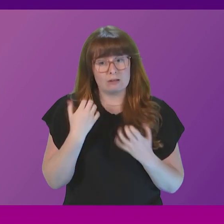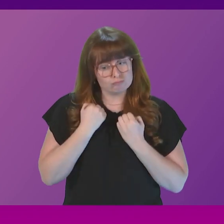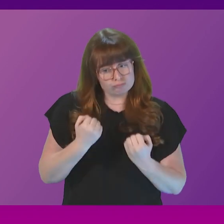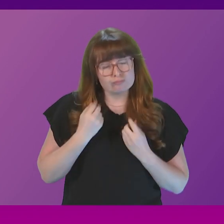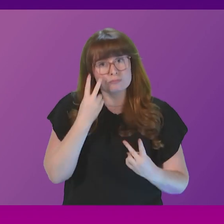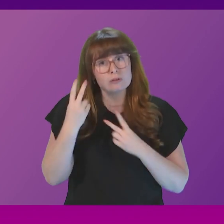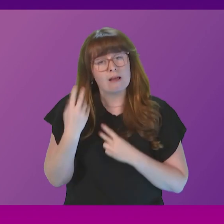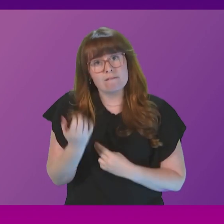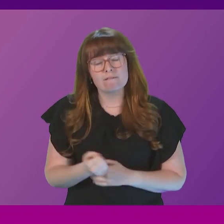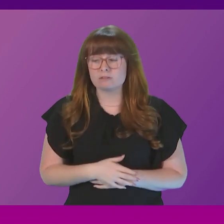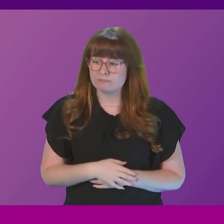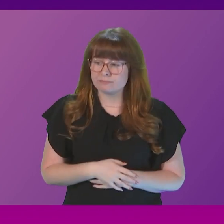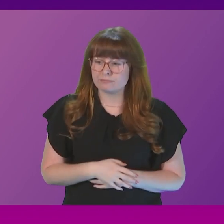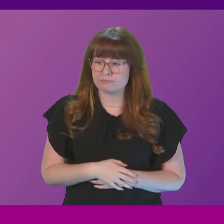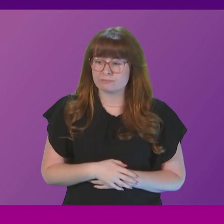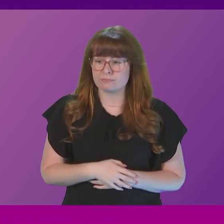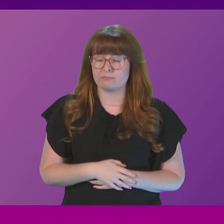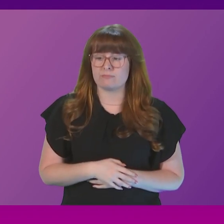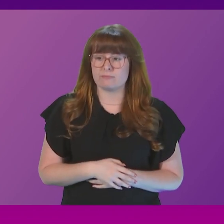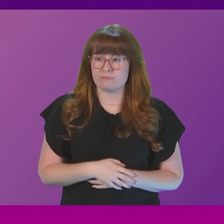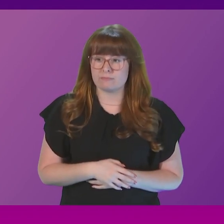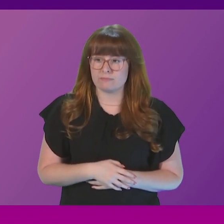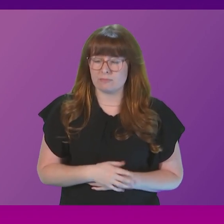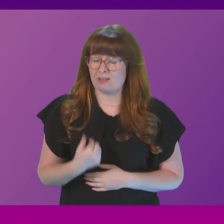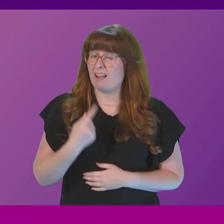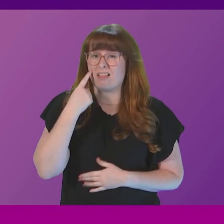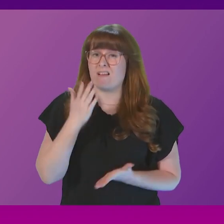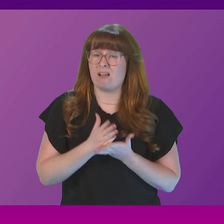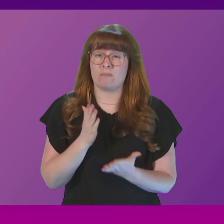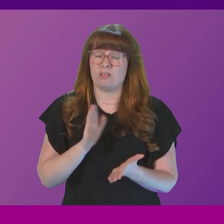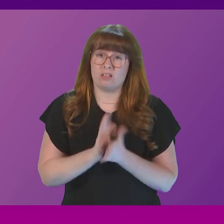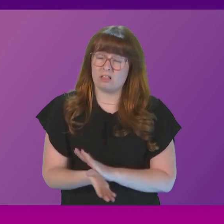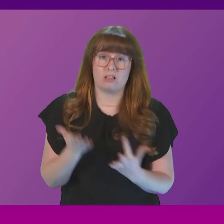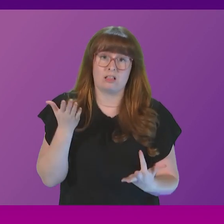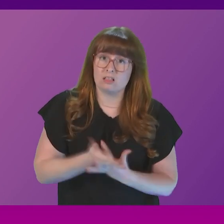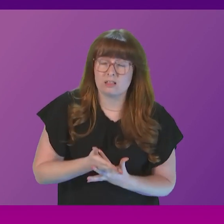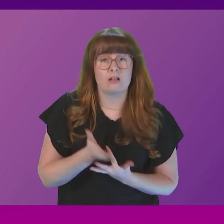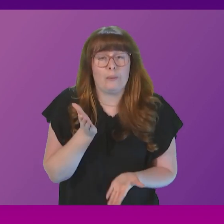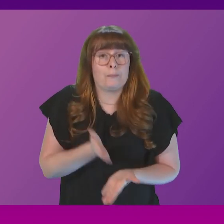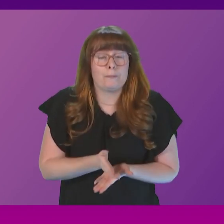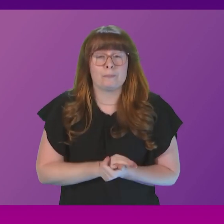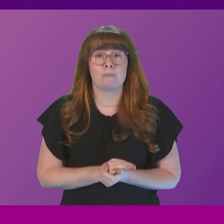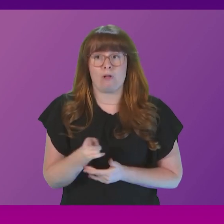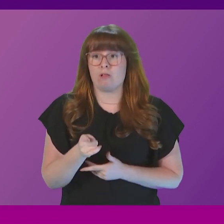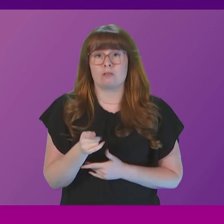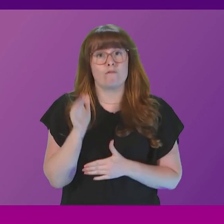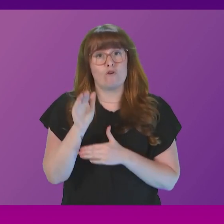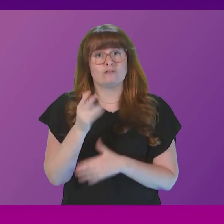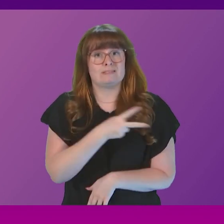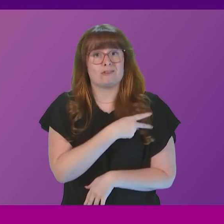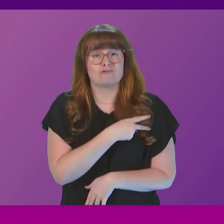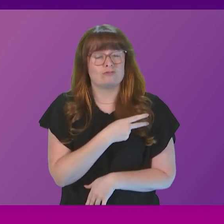that? I think people know my reflections. It was an incredibly clumsy intervention by the Foreign Secretary, and I said as